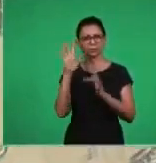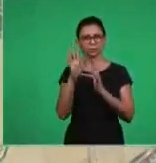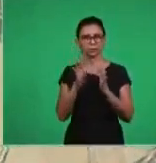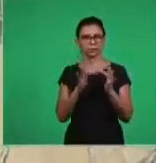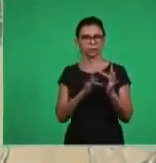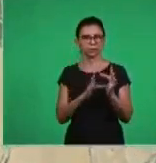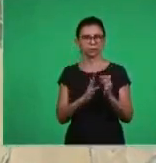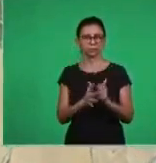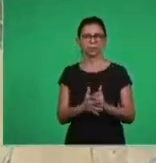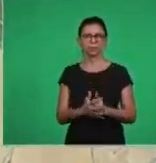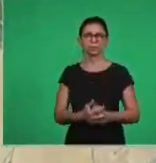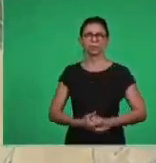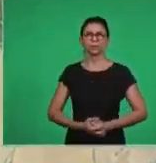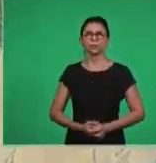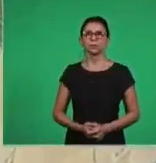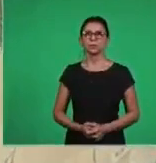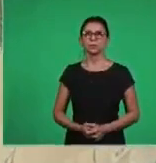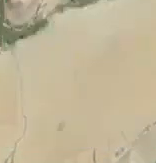of the Lord Jesus.